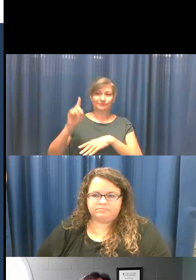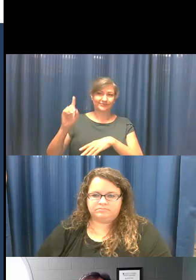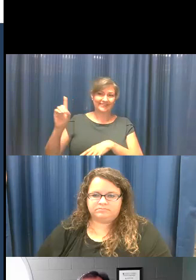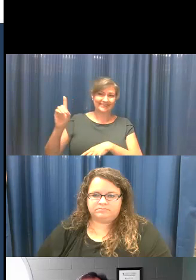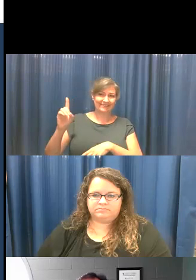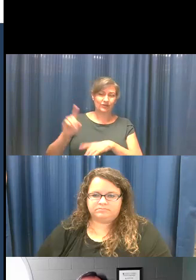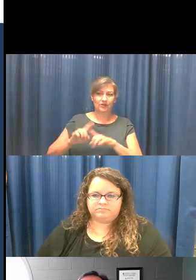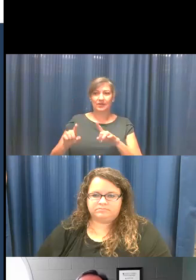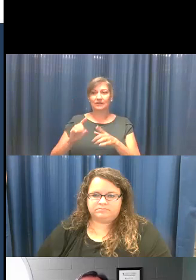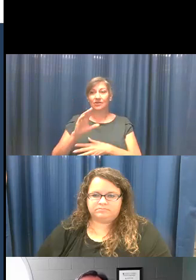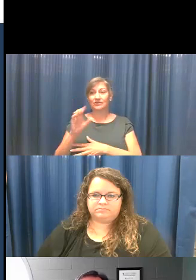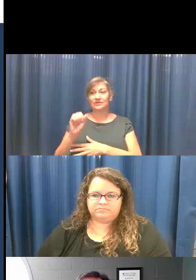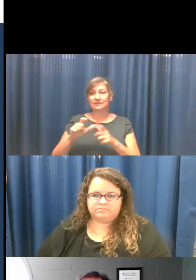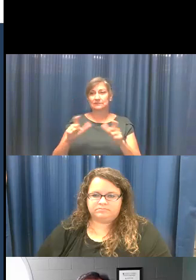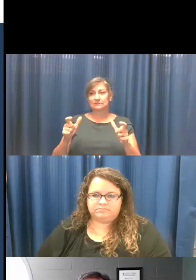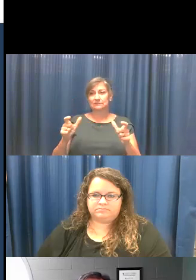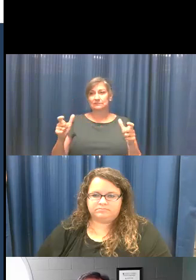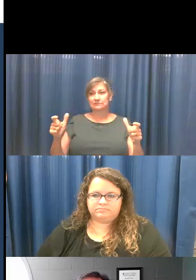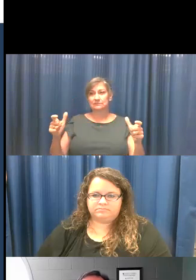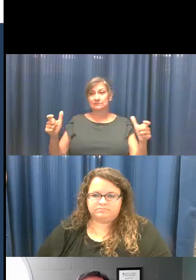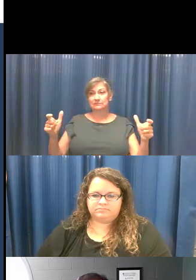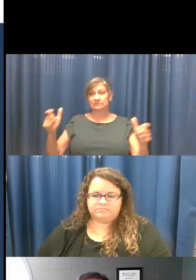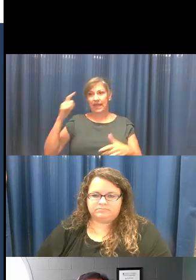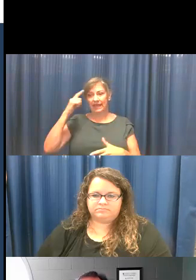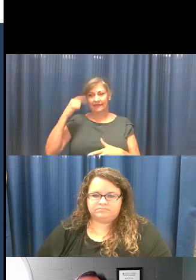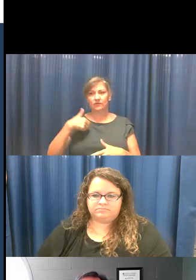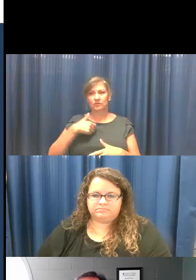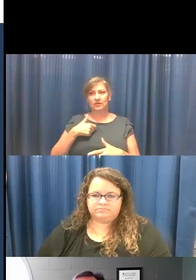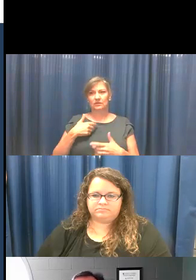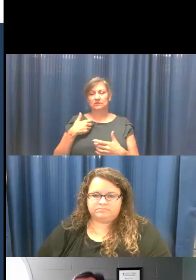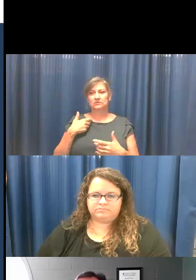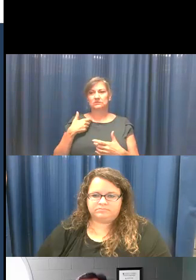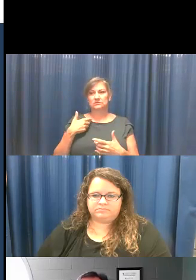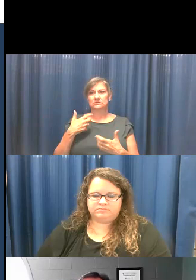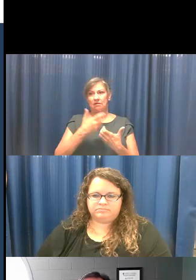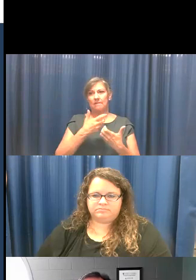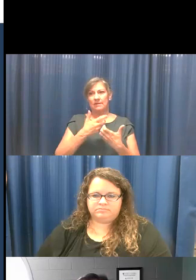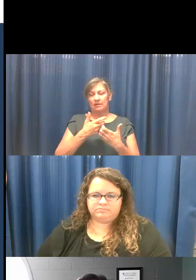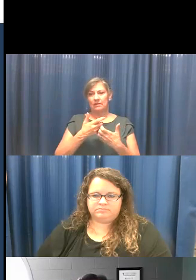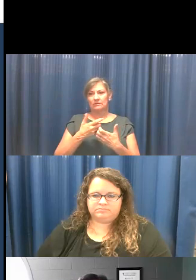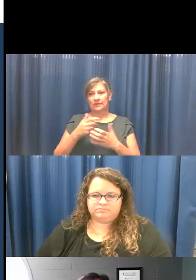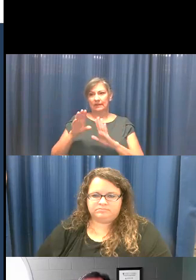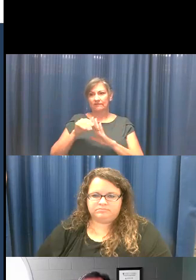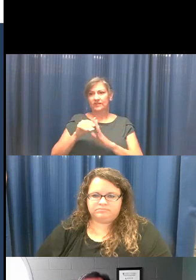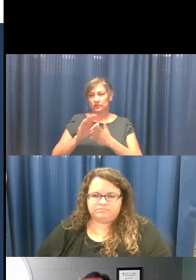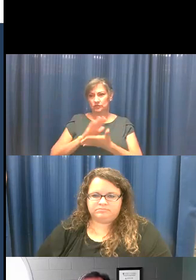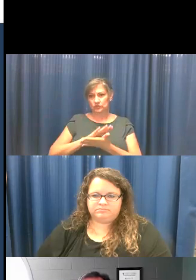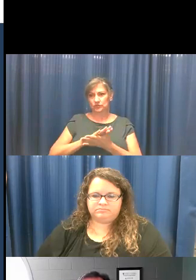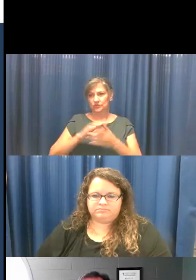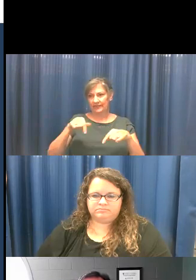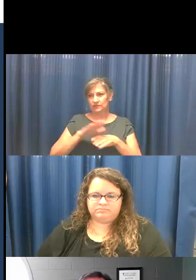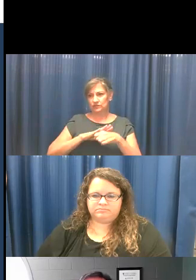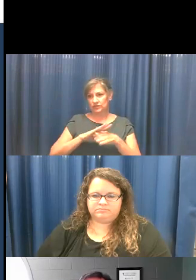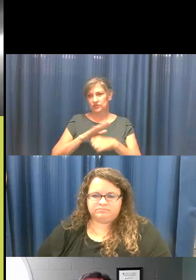as Colorado Springs gets bigger and bigger, I think we can accommodate programs like perhaps a film school here in our region as